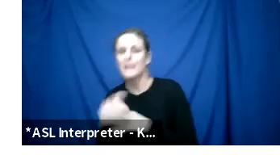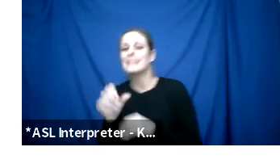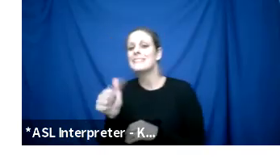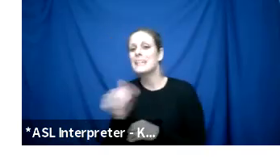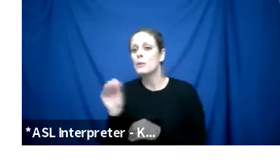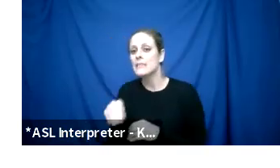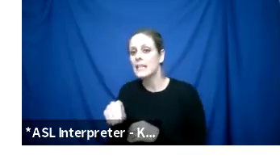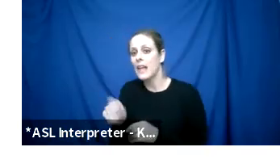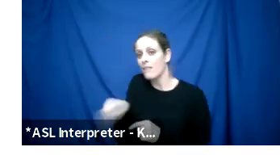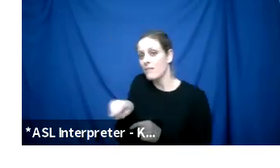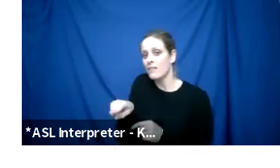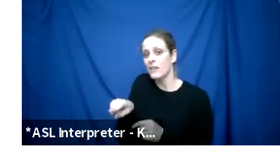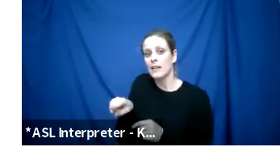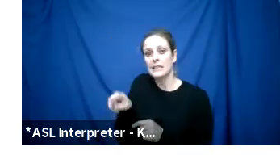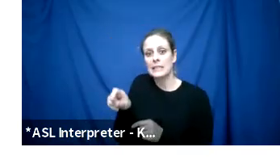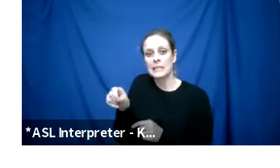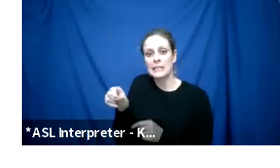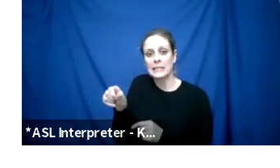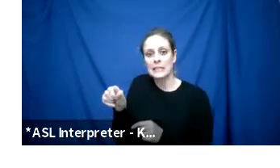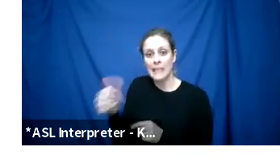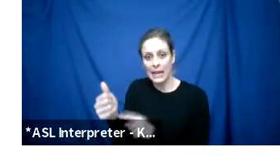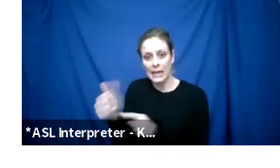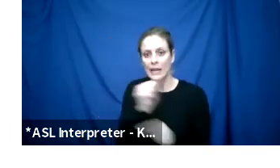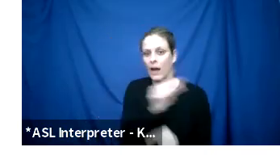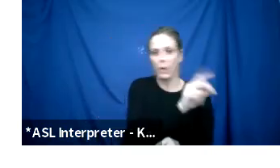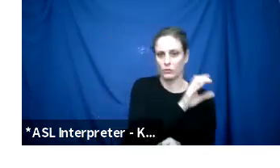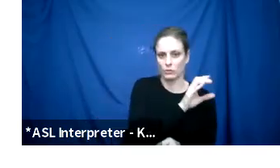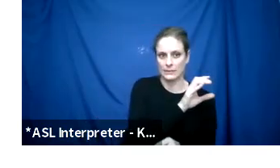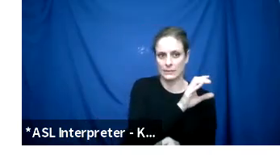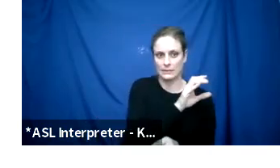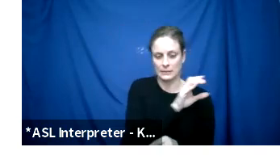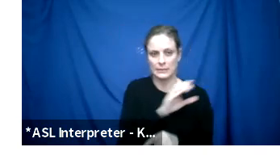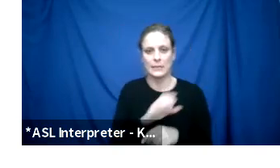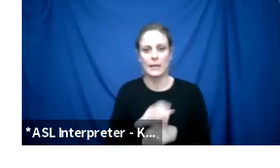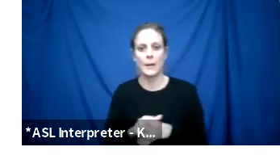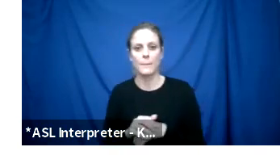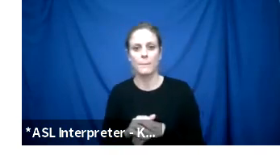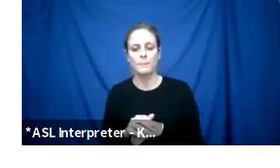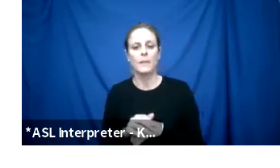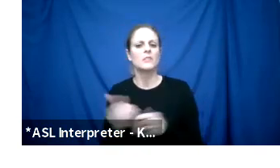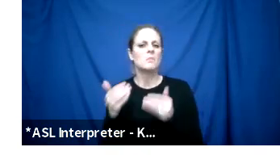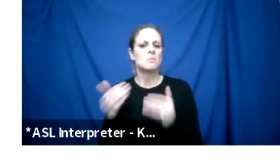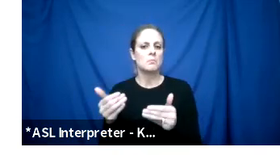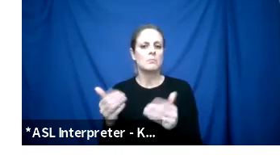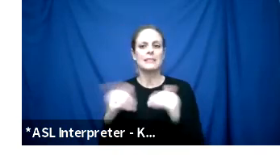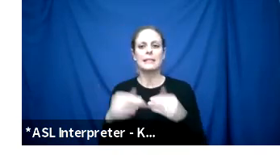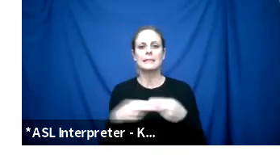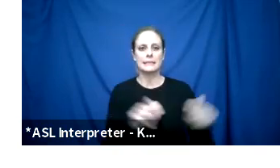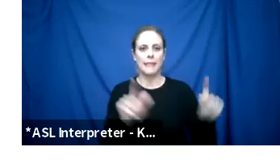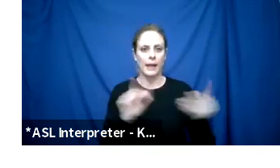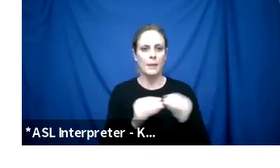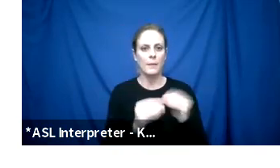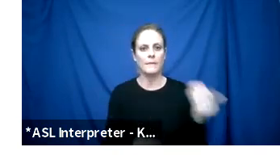relates to when we talk about patient sleeping rooms and then alterations. All right, so let's move on to the next slide, slide number